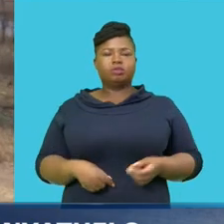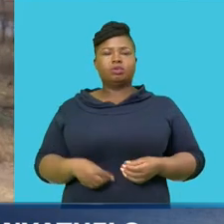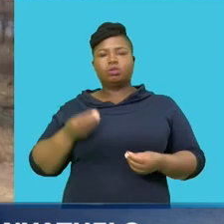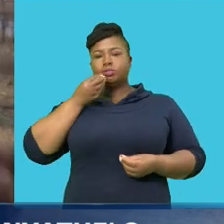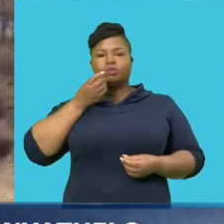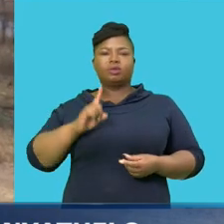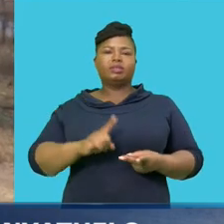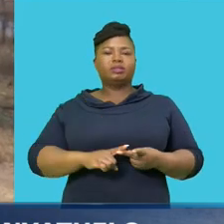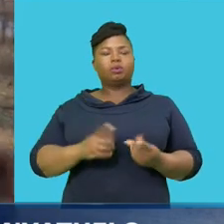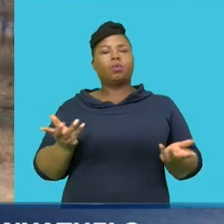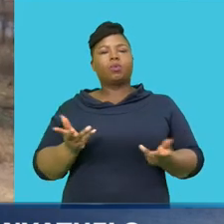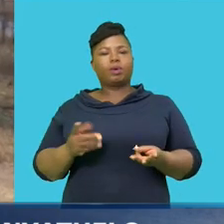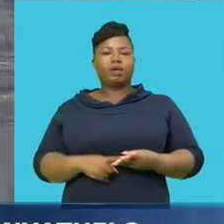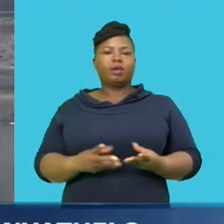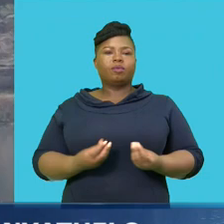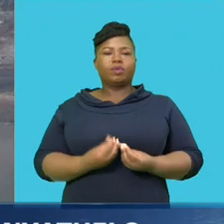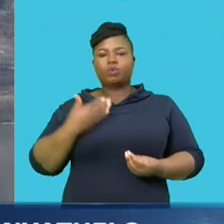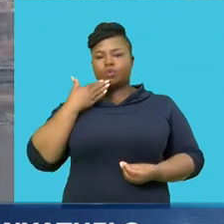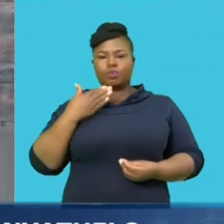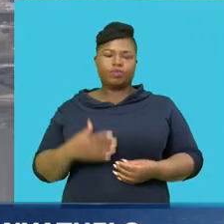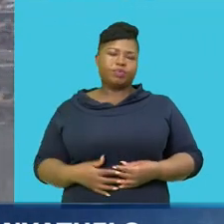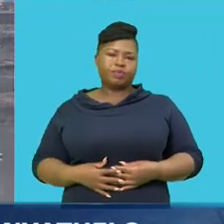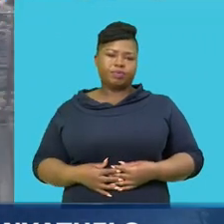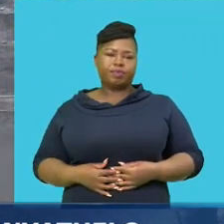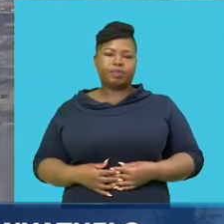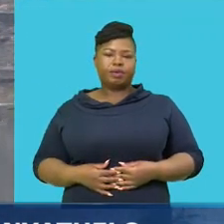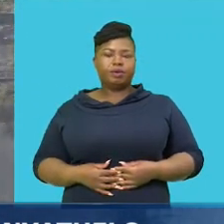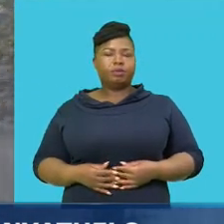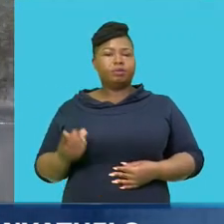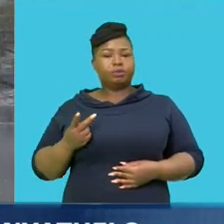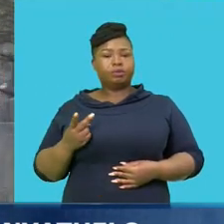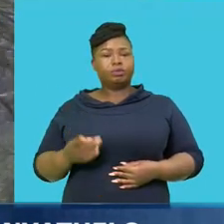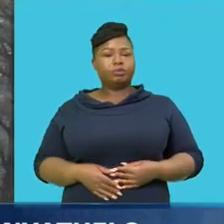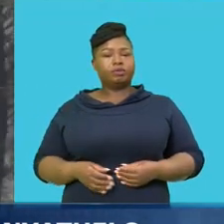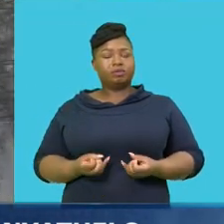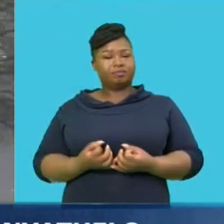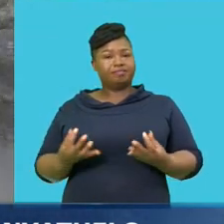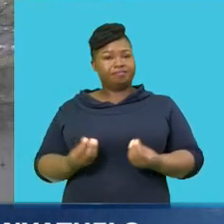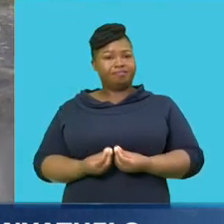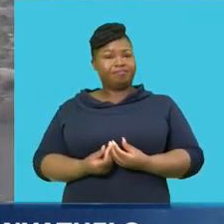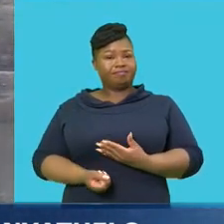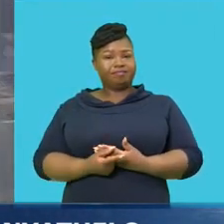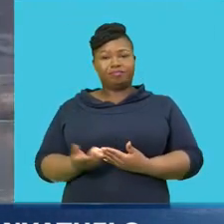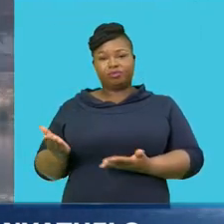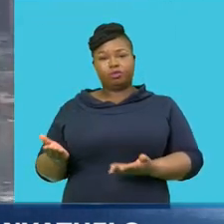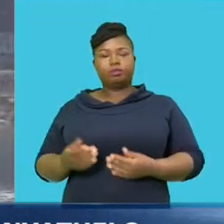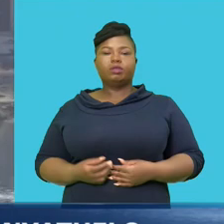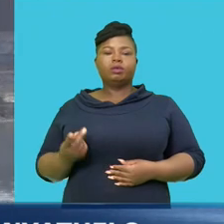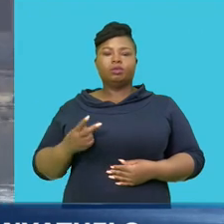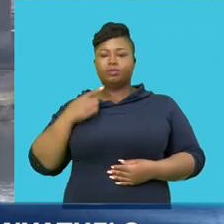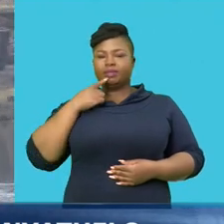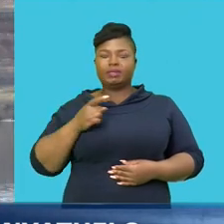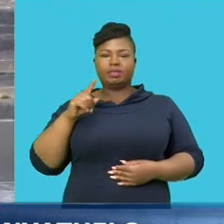udlani, ukuphi, uhamba nabo bani, wenzani. Ukuthintela iziganeko ezikumila kunje, abahlali bathi kumele